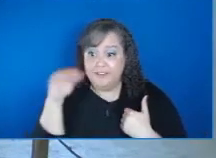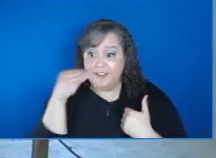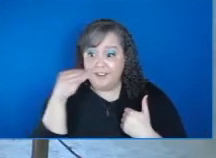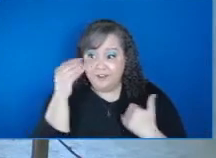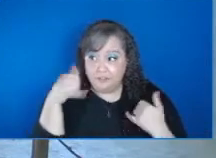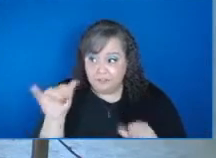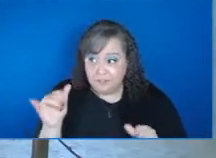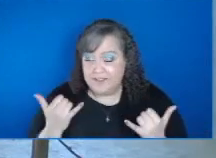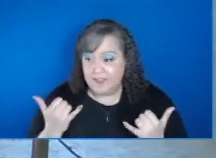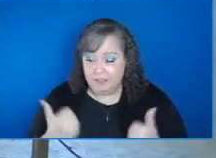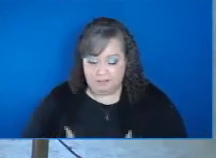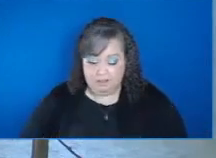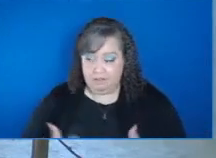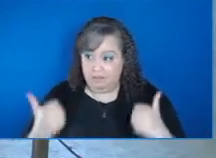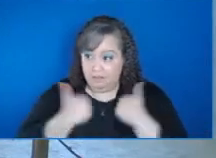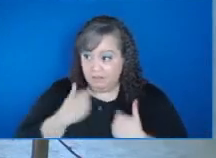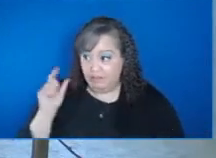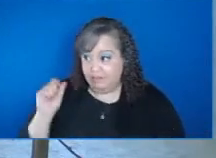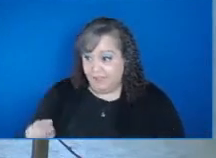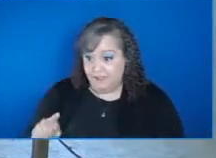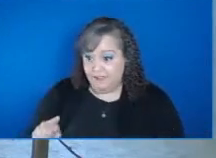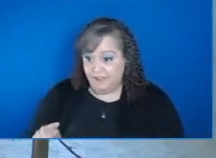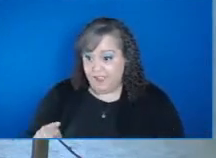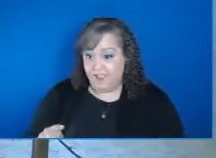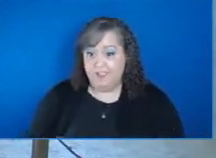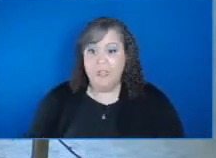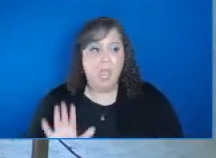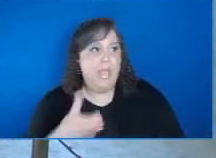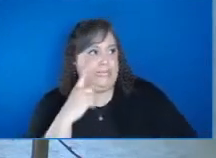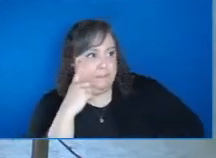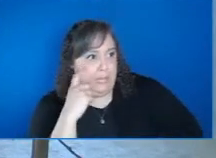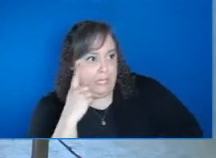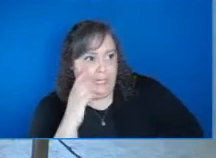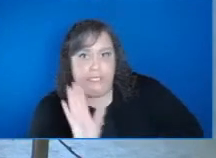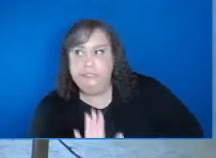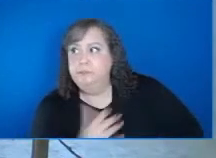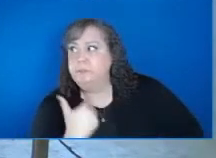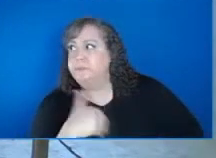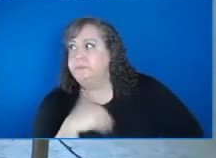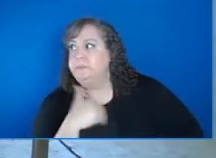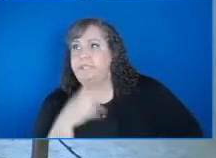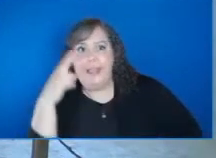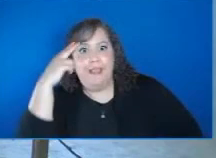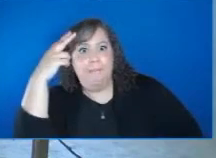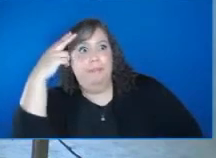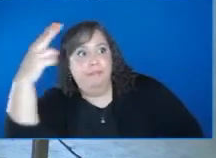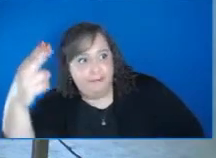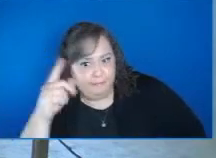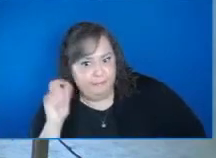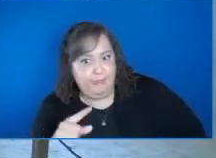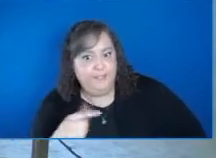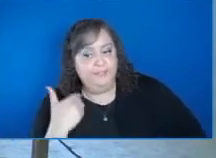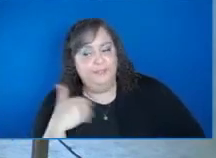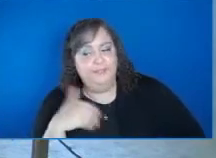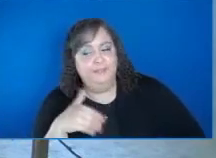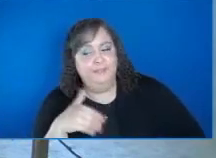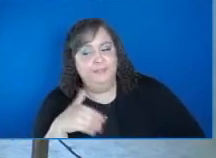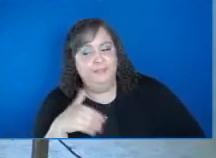breadth of your science. That is speculation. That is a really hypothetical question because there's so